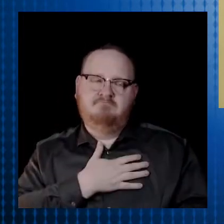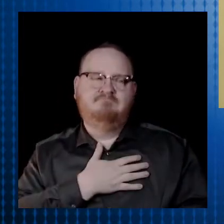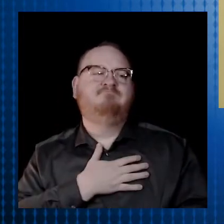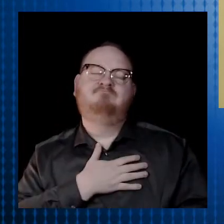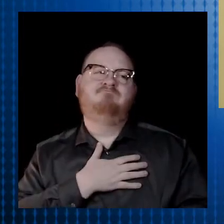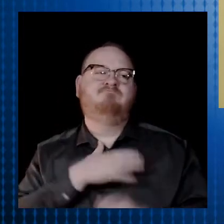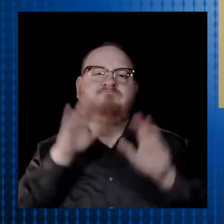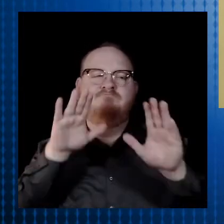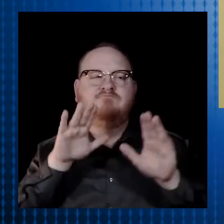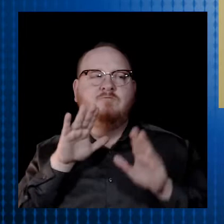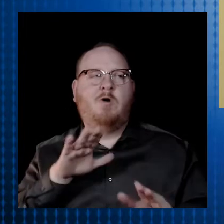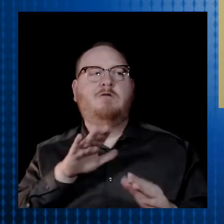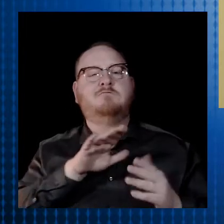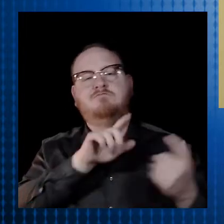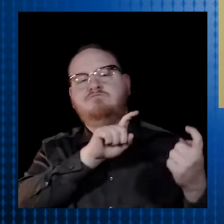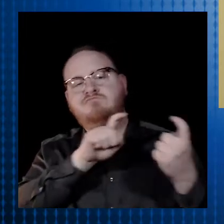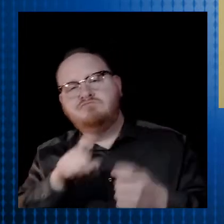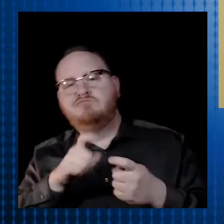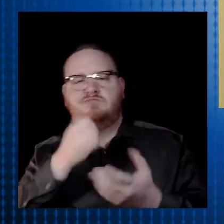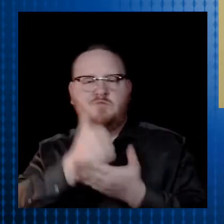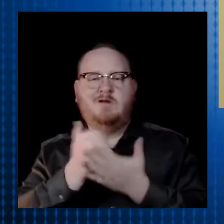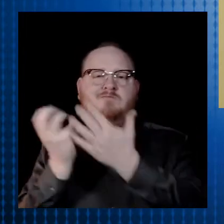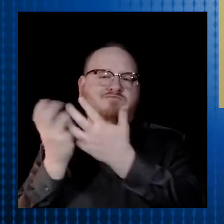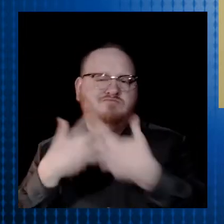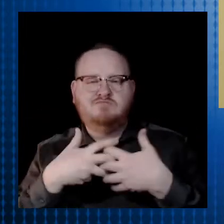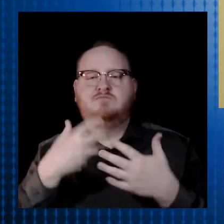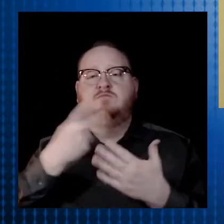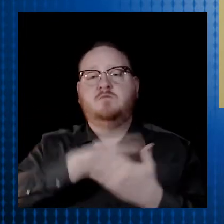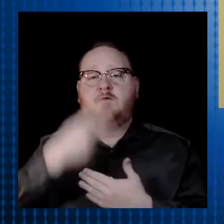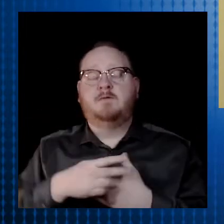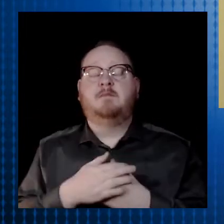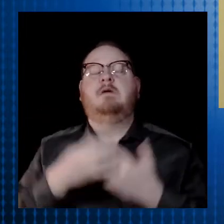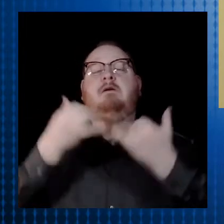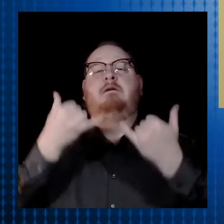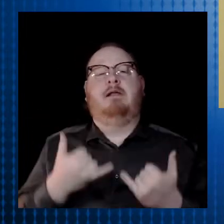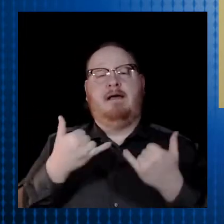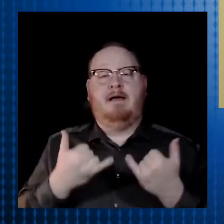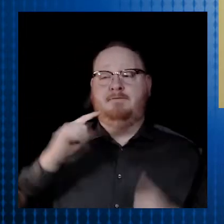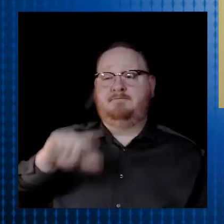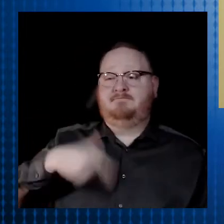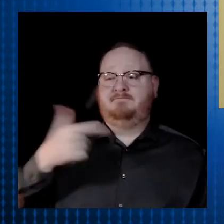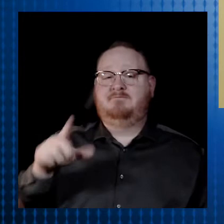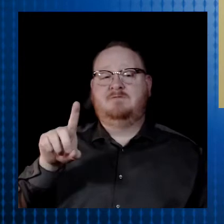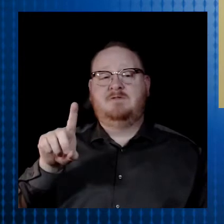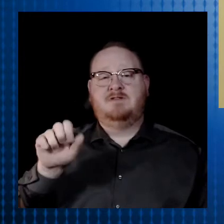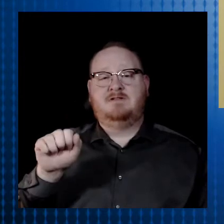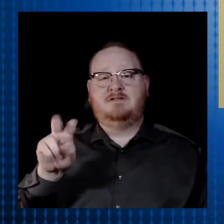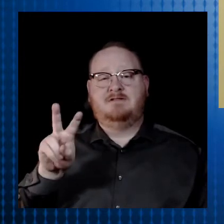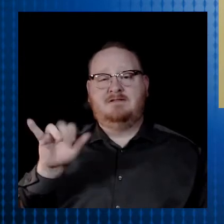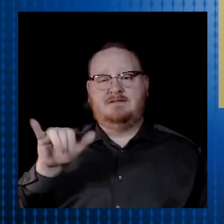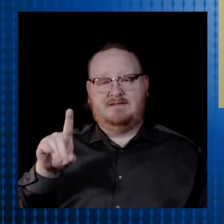get this program together. And so without further ado, I want to turn the program over to David Gibson, who is one of our